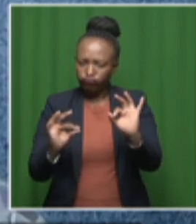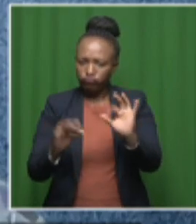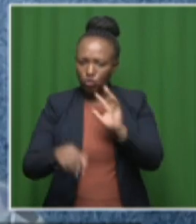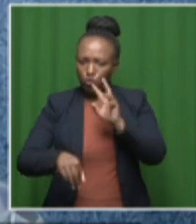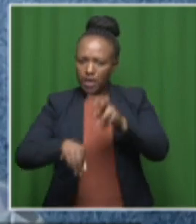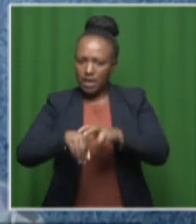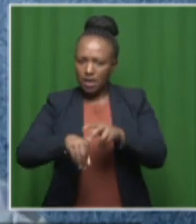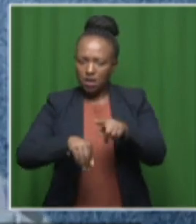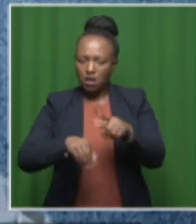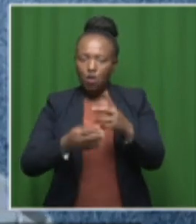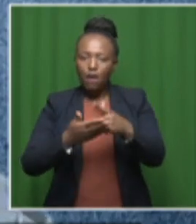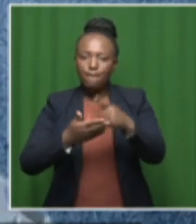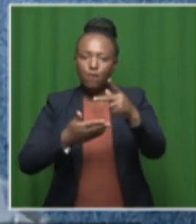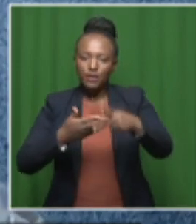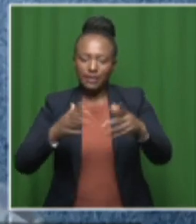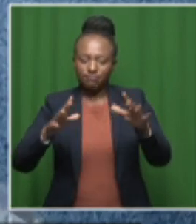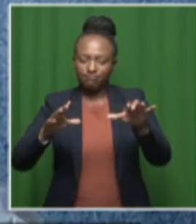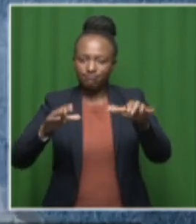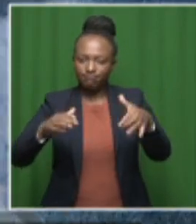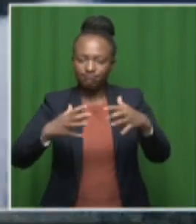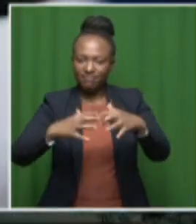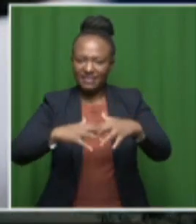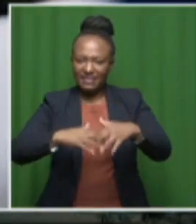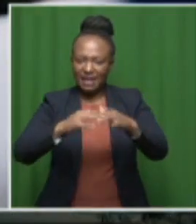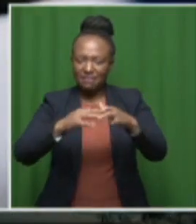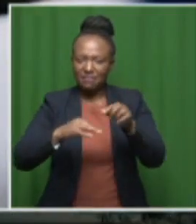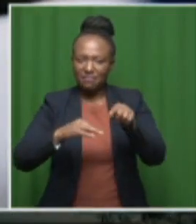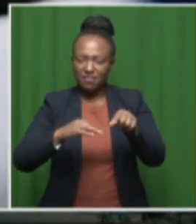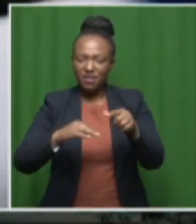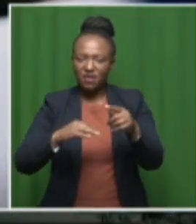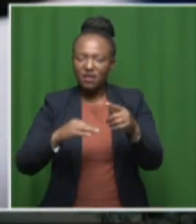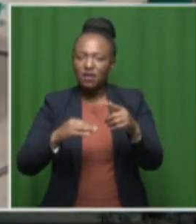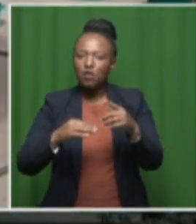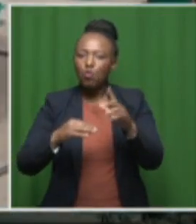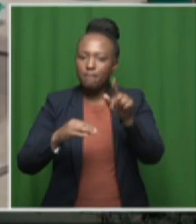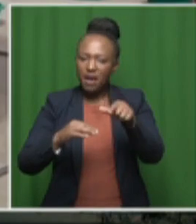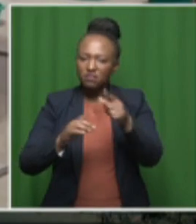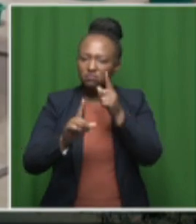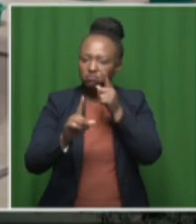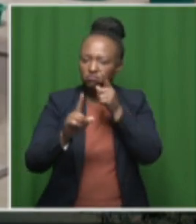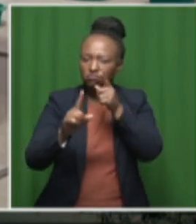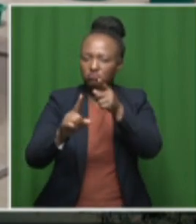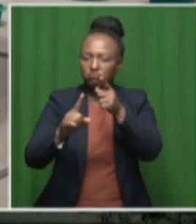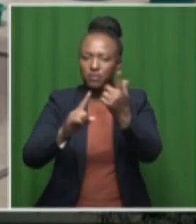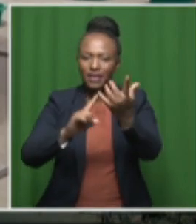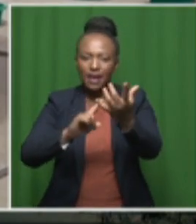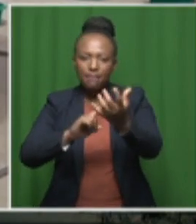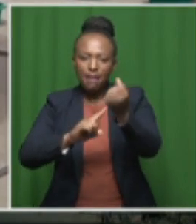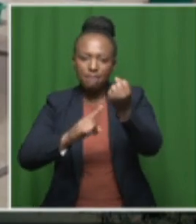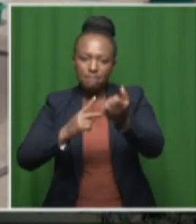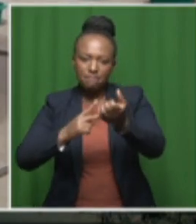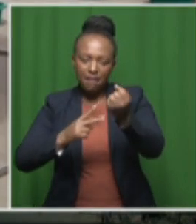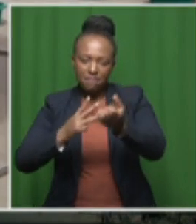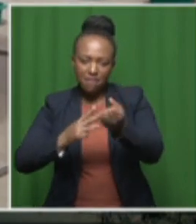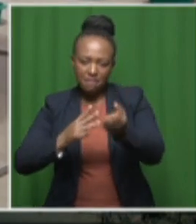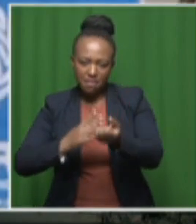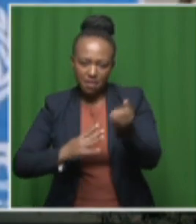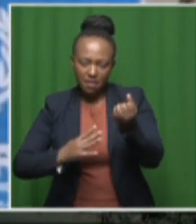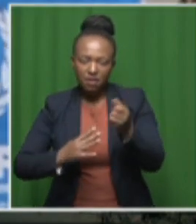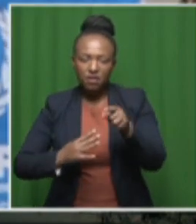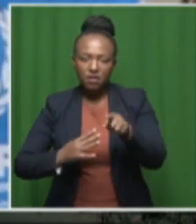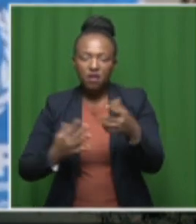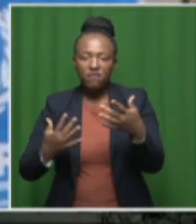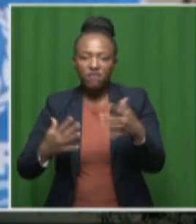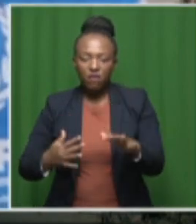to help us achieve certain intangibles, but very necessary elements of